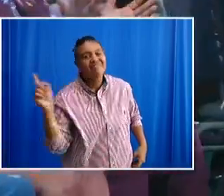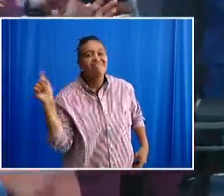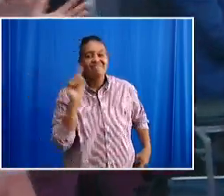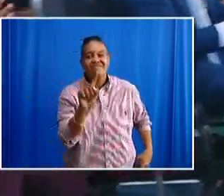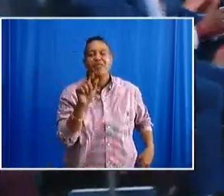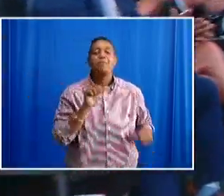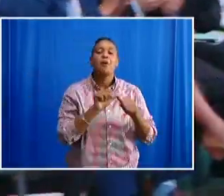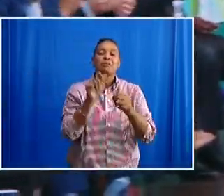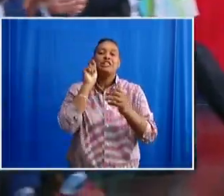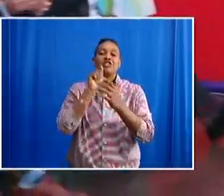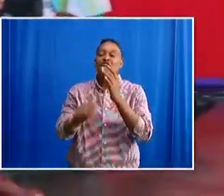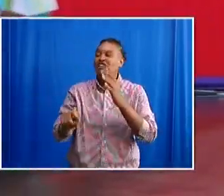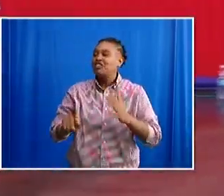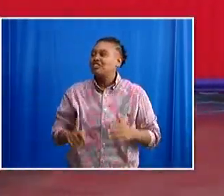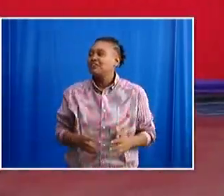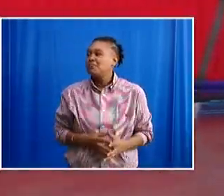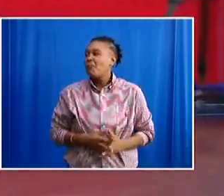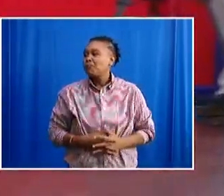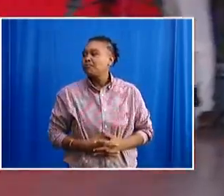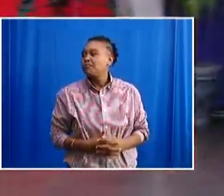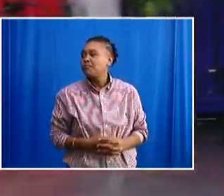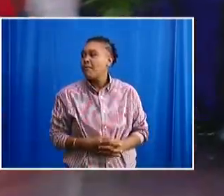Secretary.